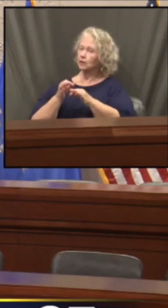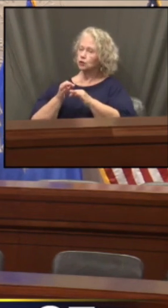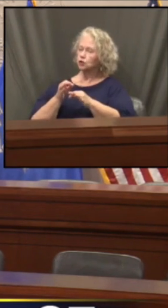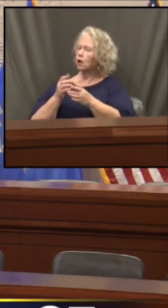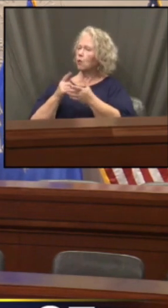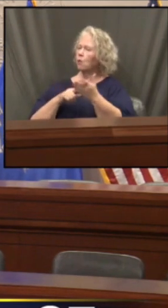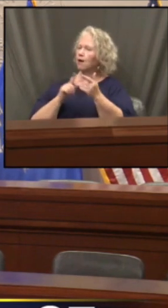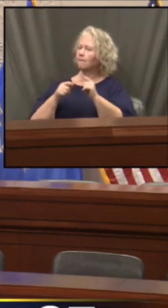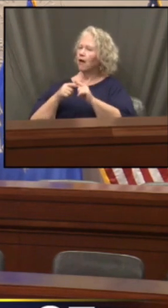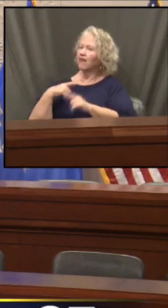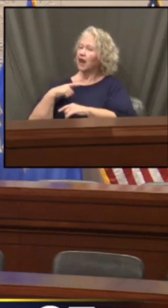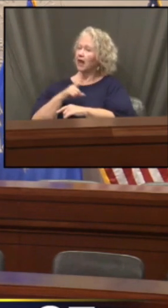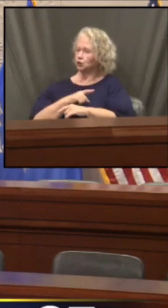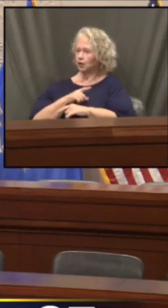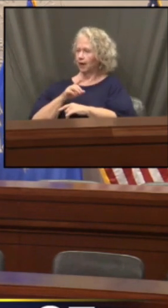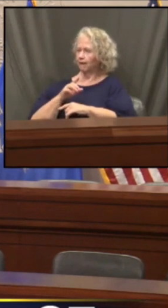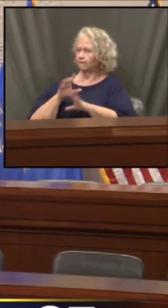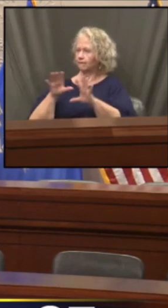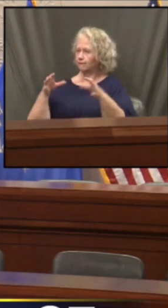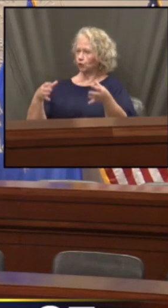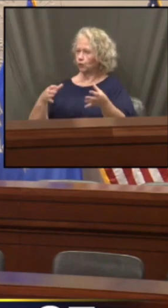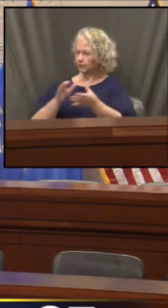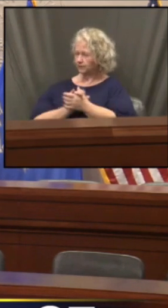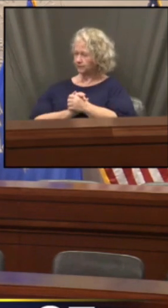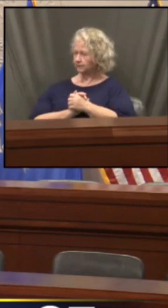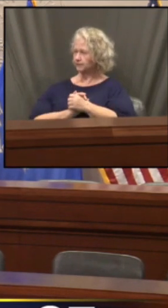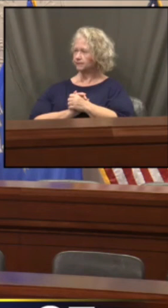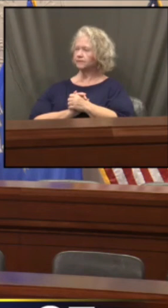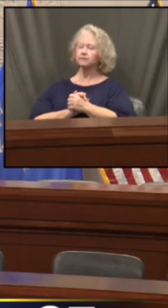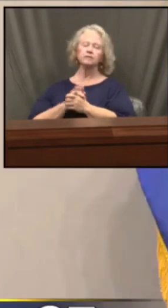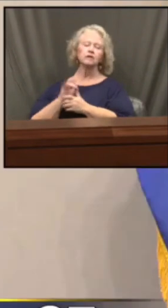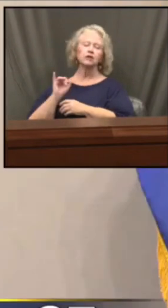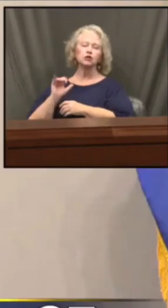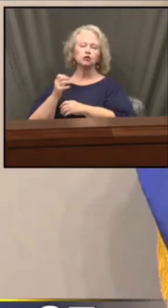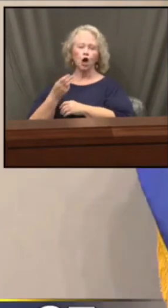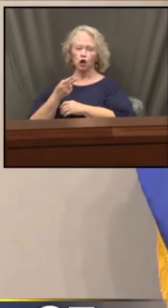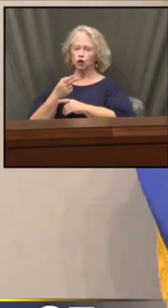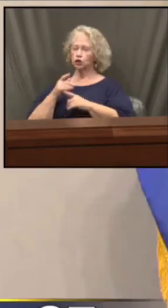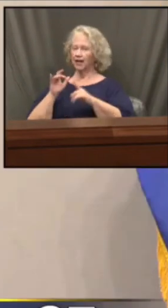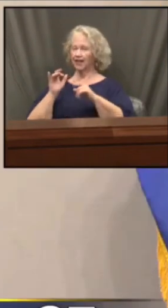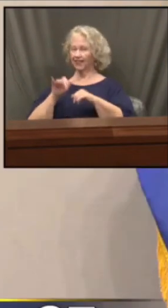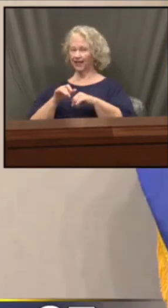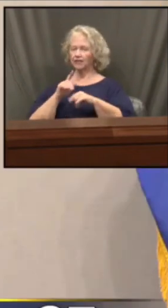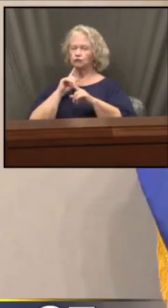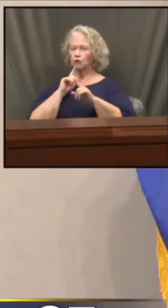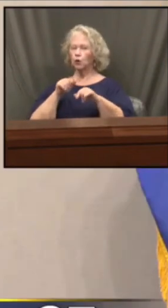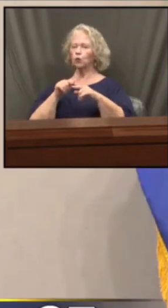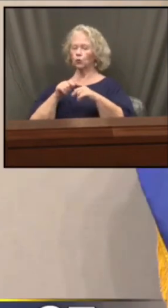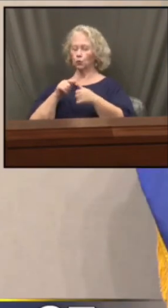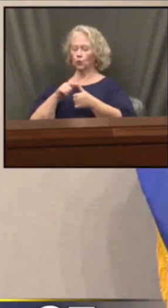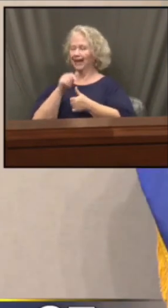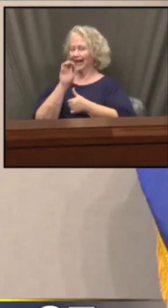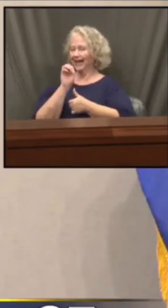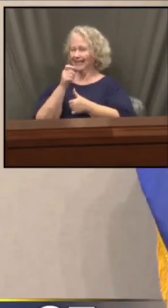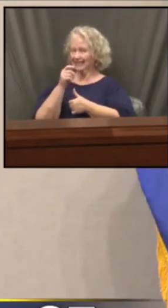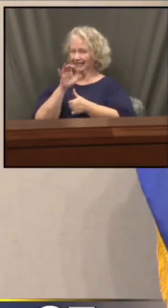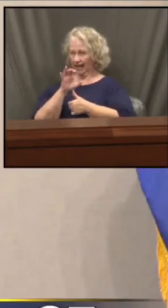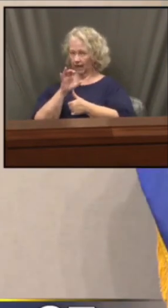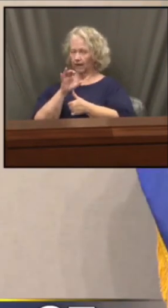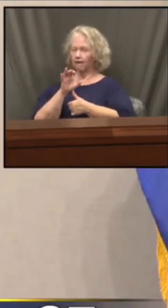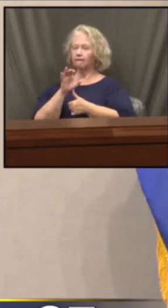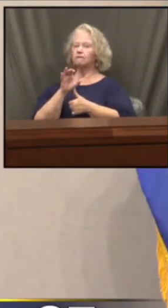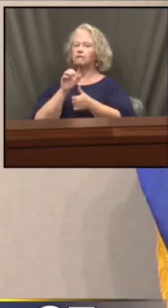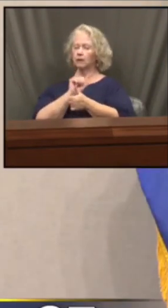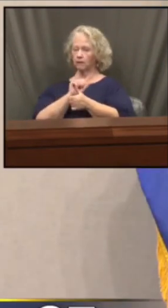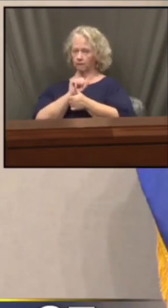with legislative branch employees? So the order will apply to executive branch employees. However, the